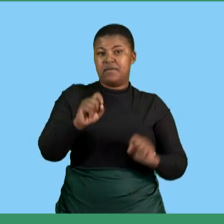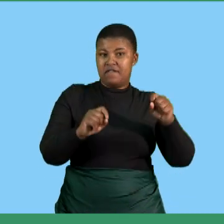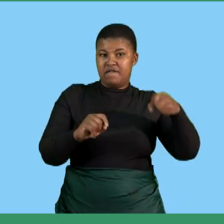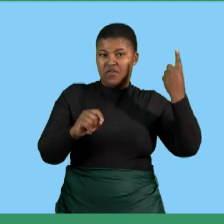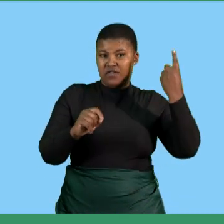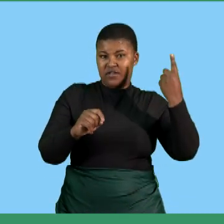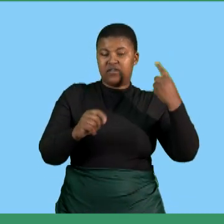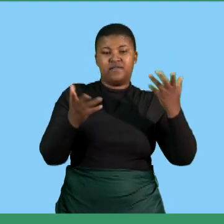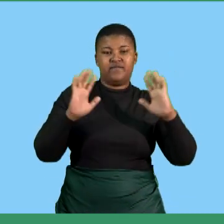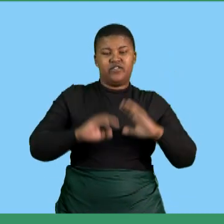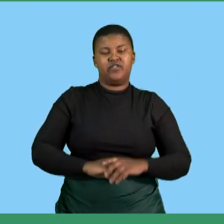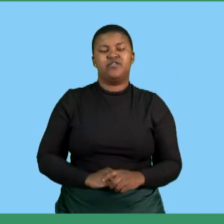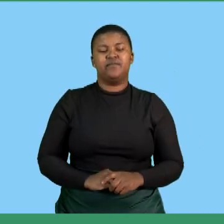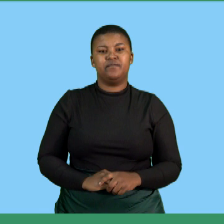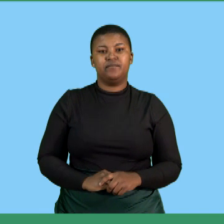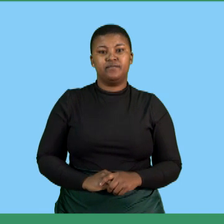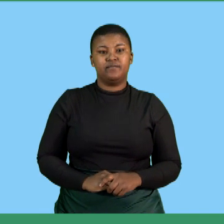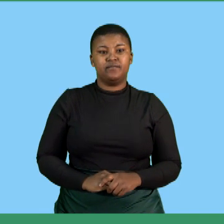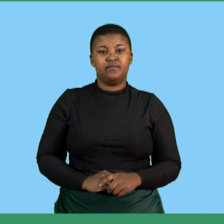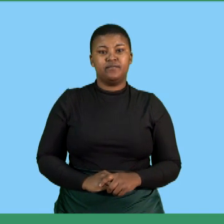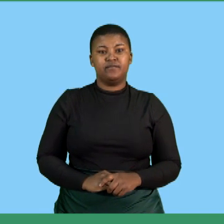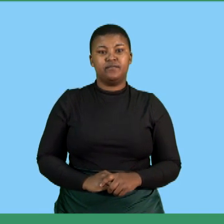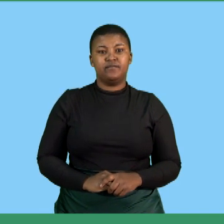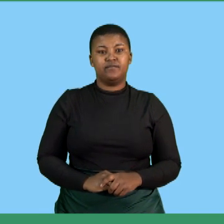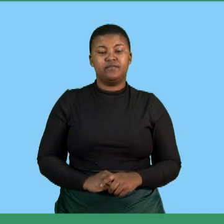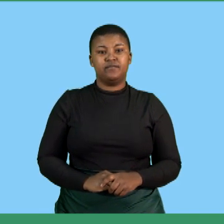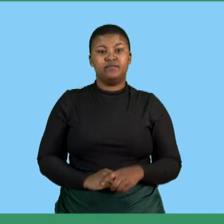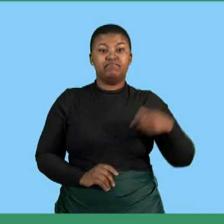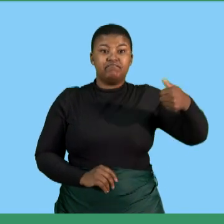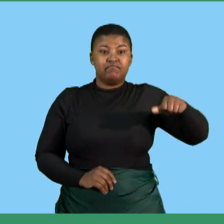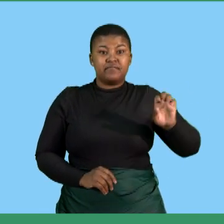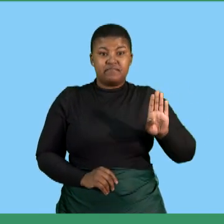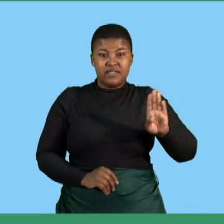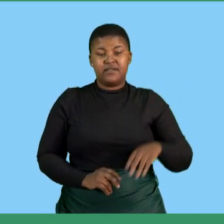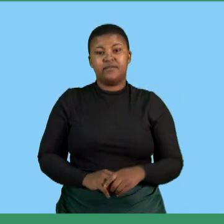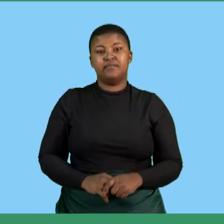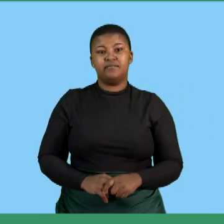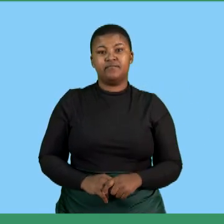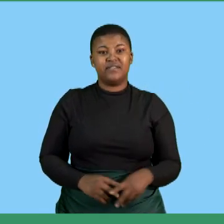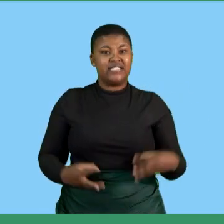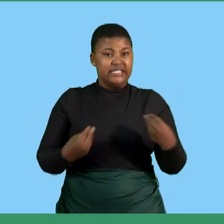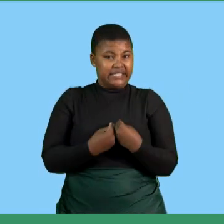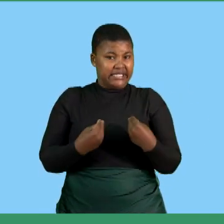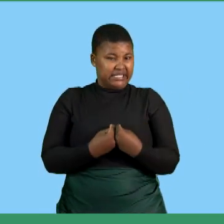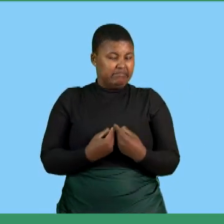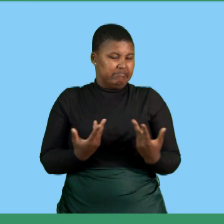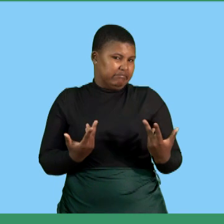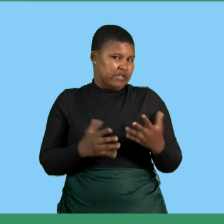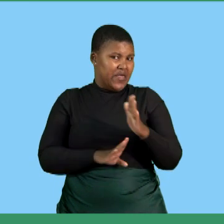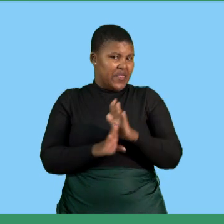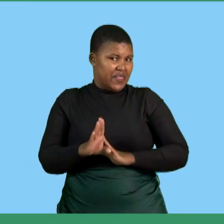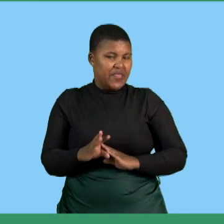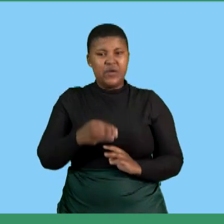that is then our first component, the legal environment. Then statement B, factors